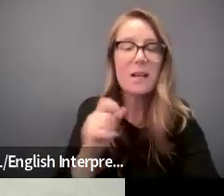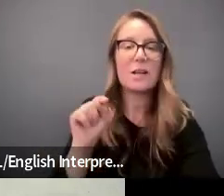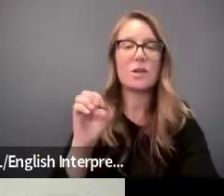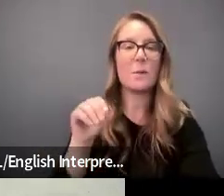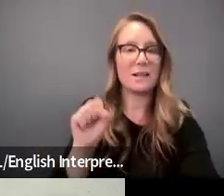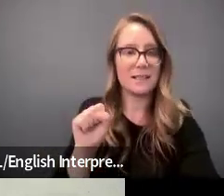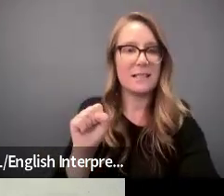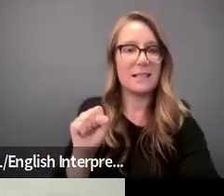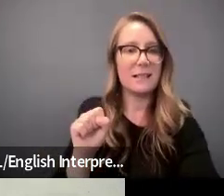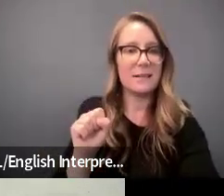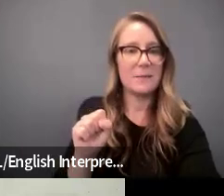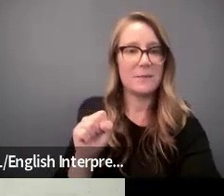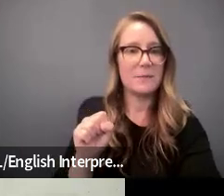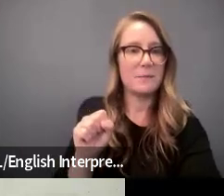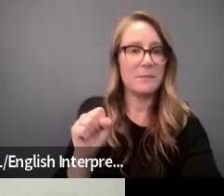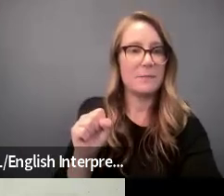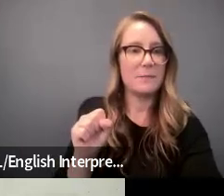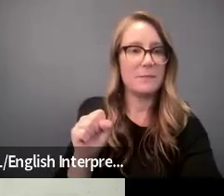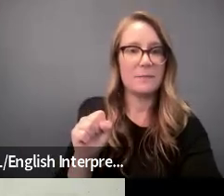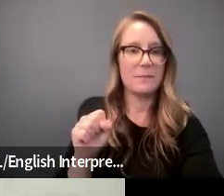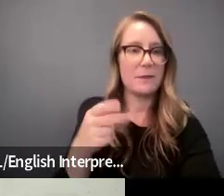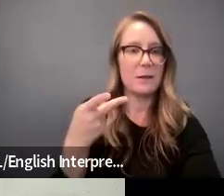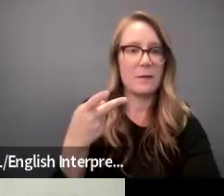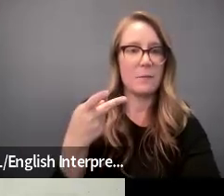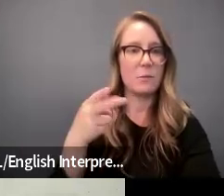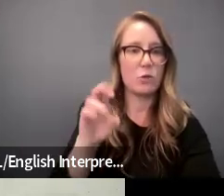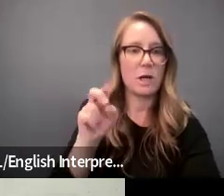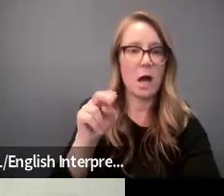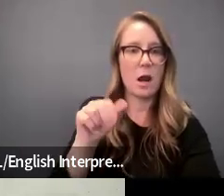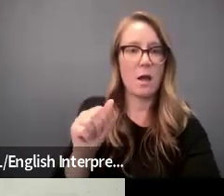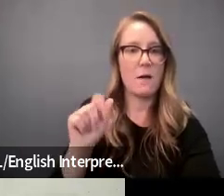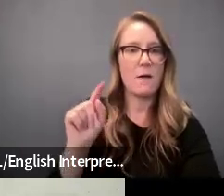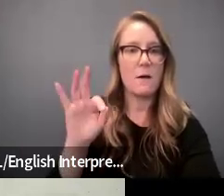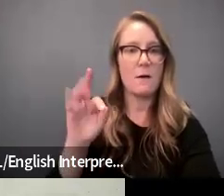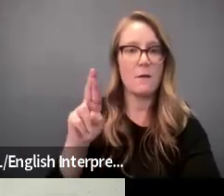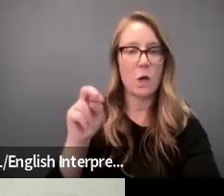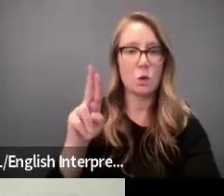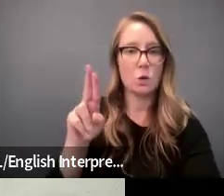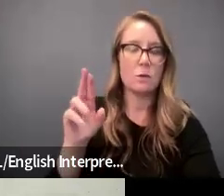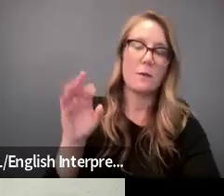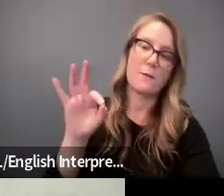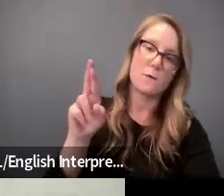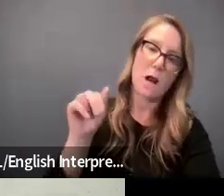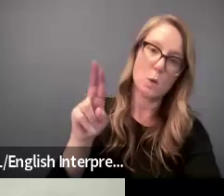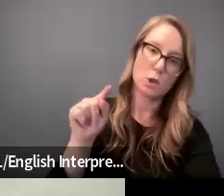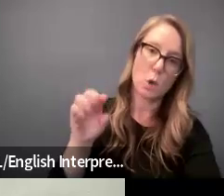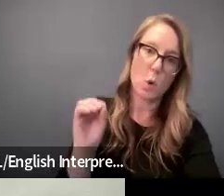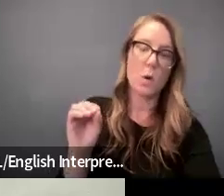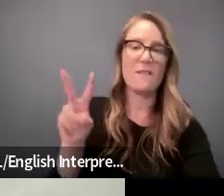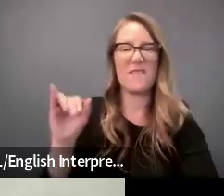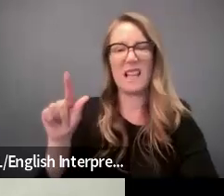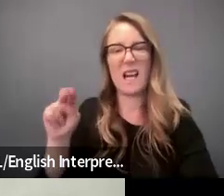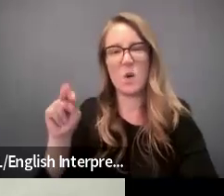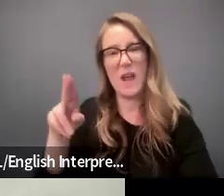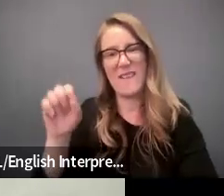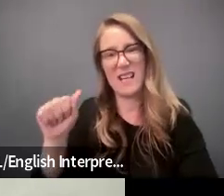Ibarra Frausto and Elda Cisneros, which I believe are the people on the guitars in the picture on the bottom right. Tomás Villanueva comes on another